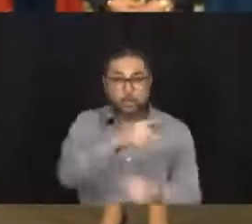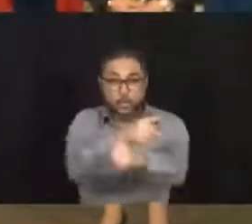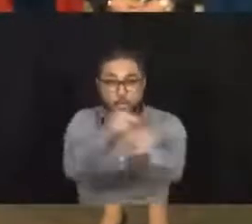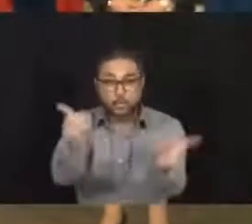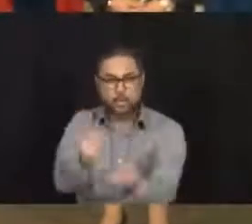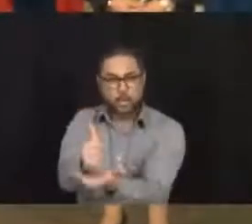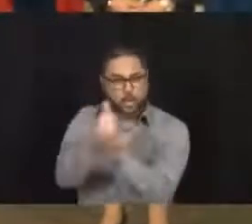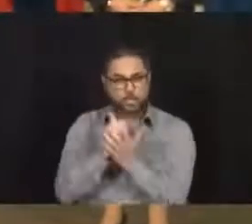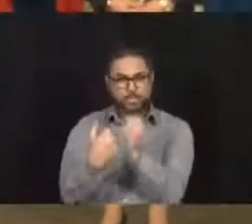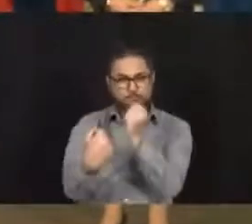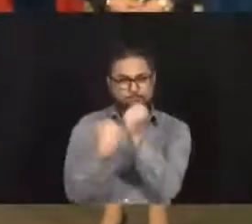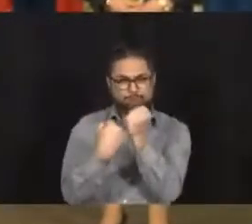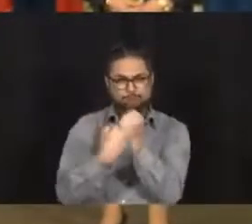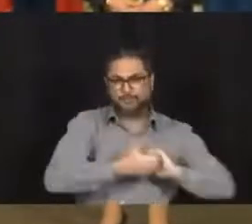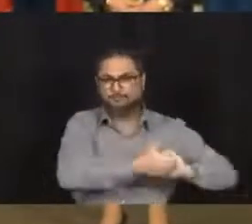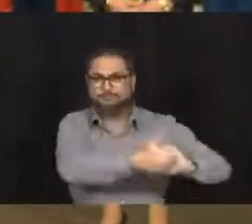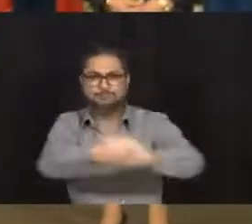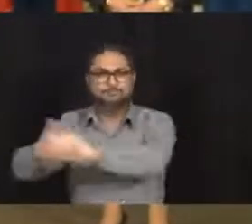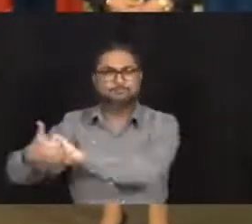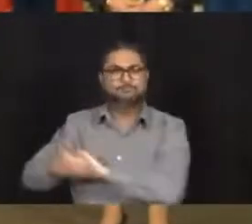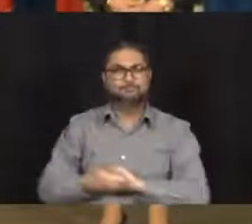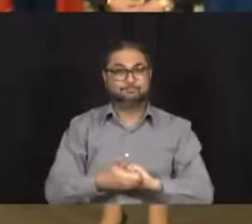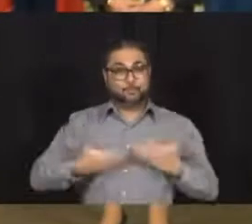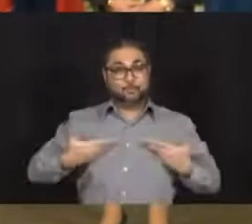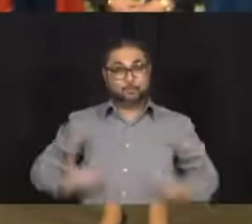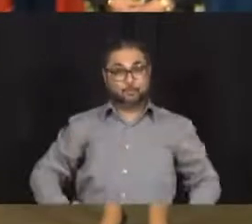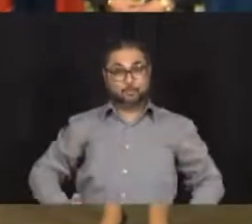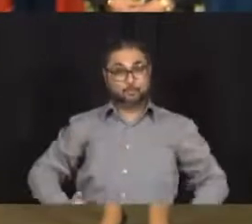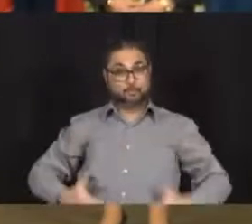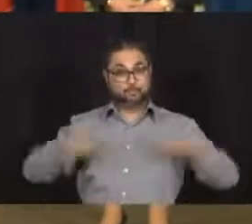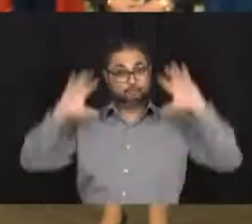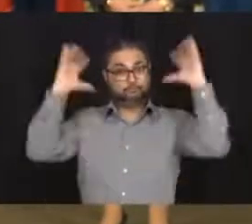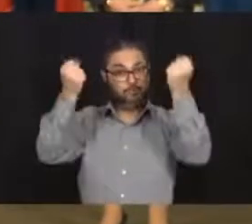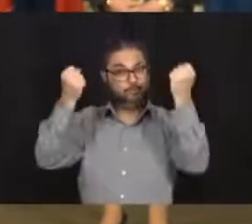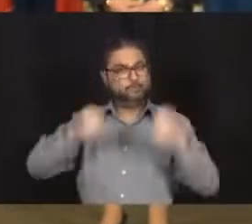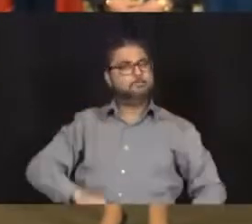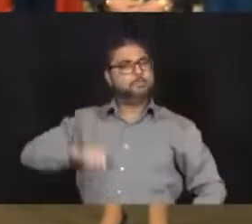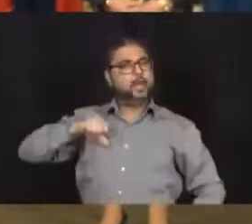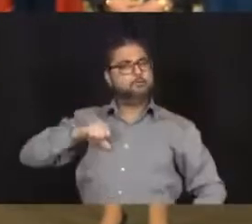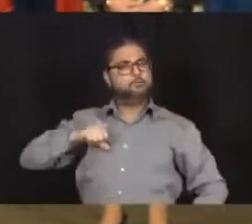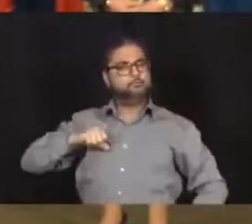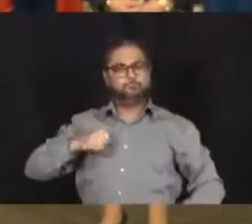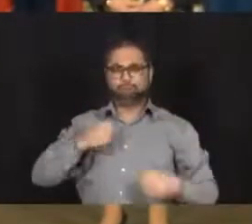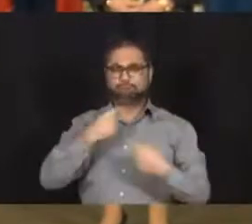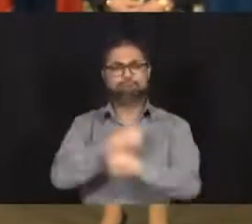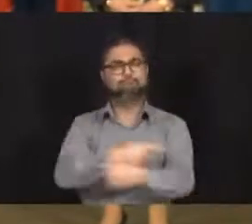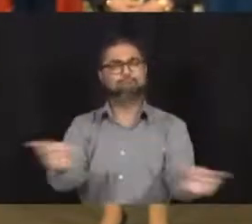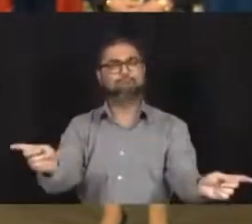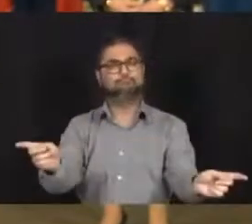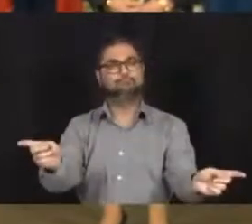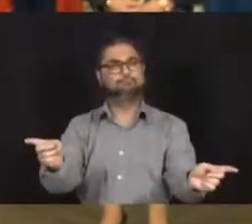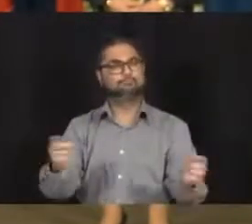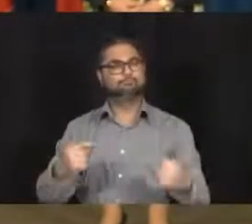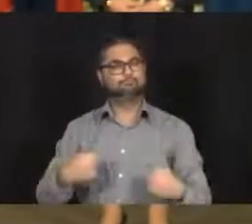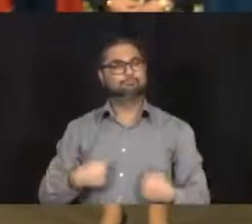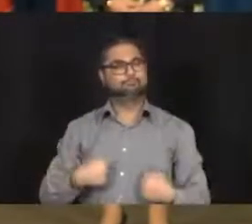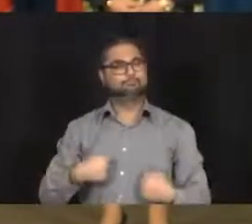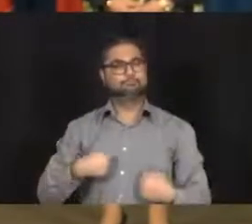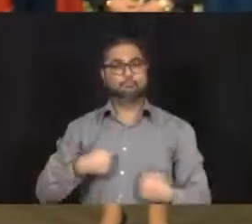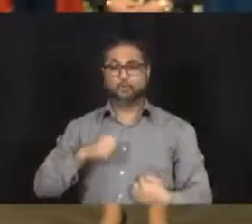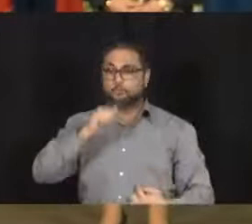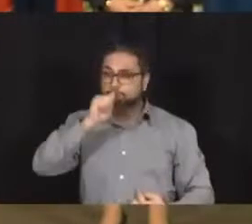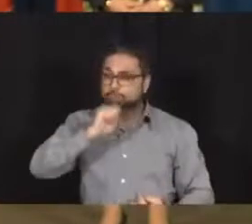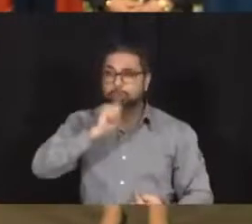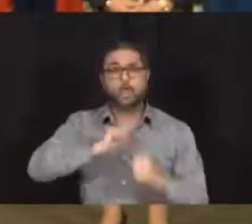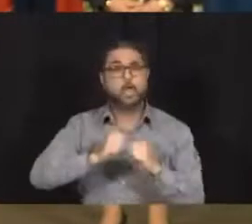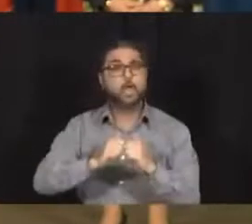makes me so proud to be your premier. It's what keeps me going. It's the people, the ordinary folks